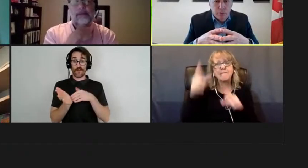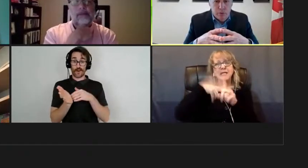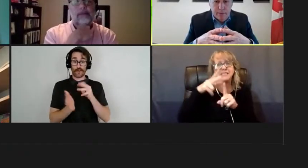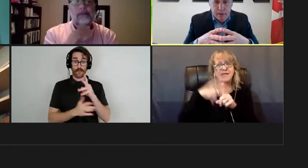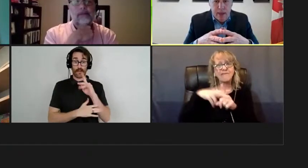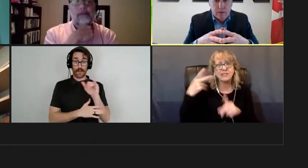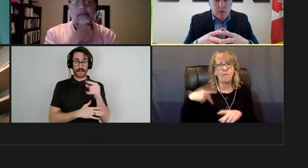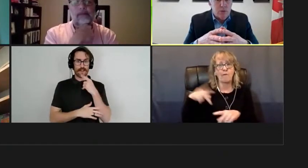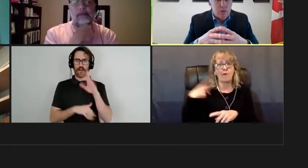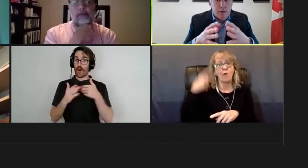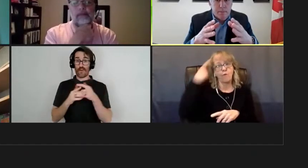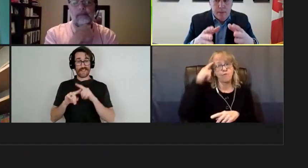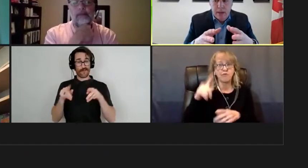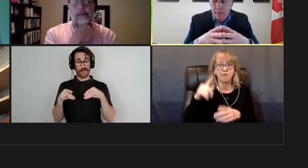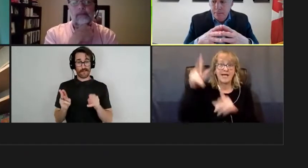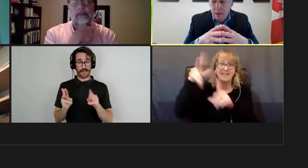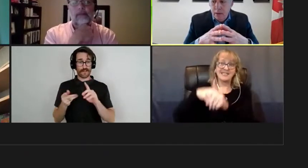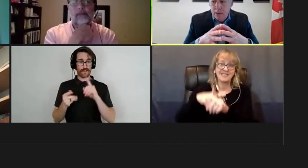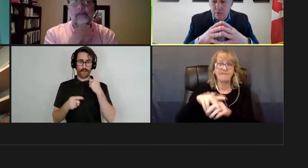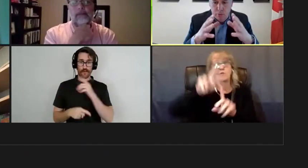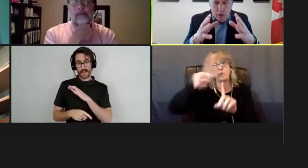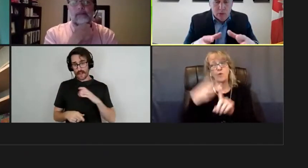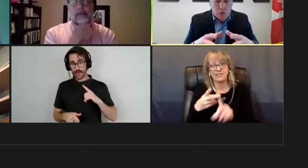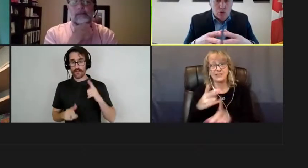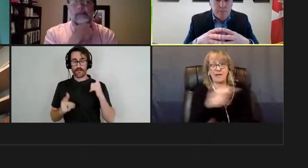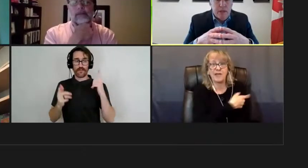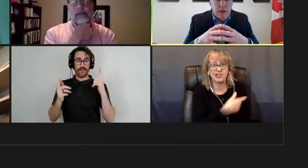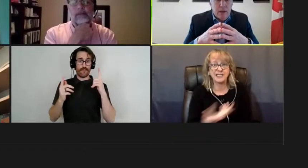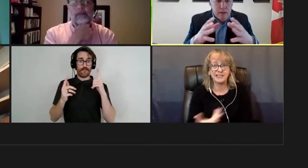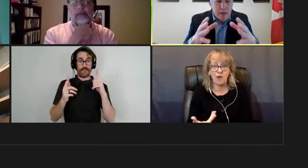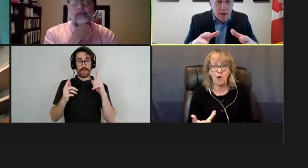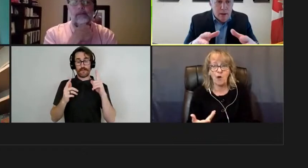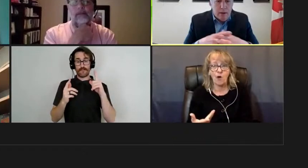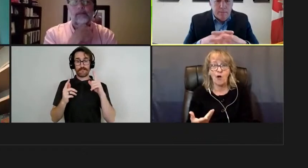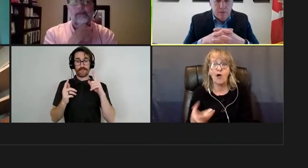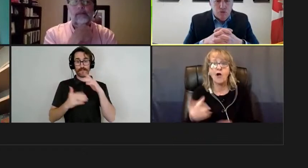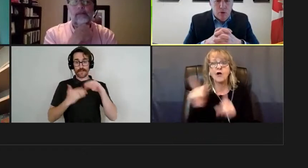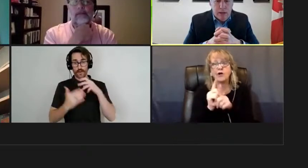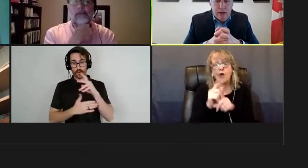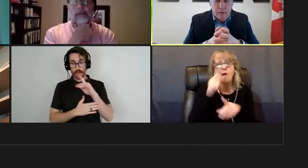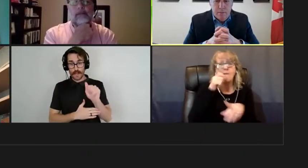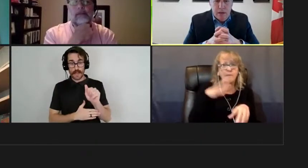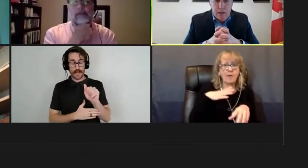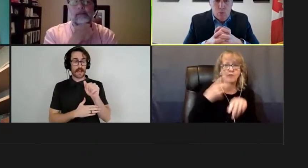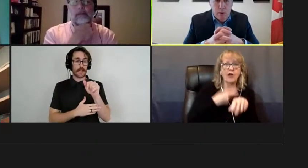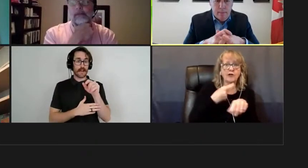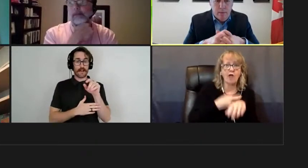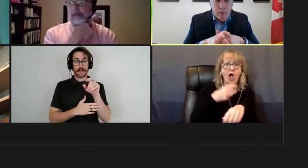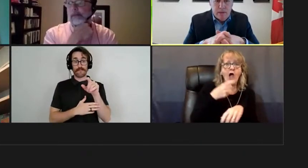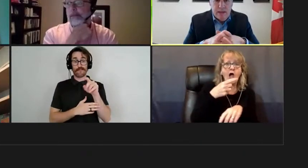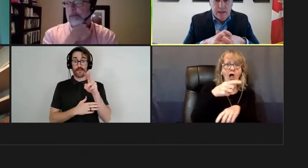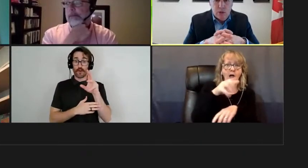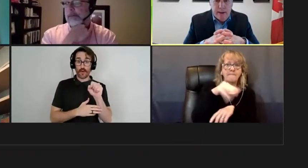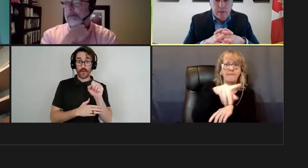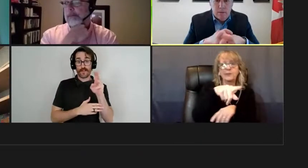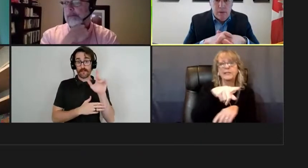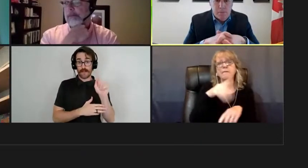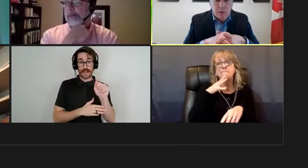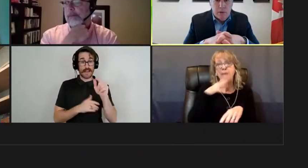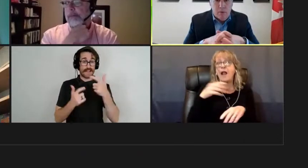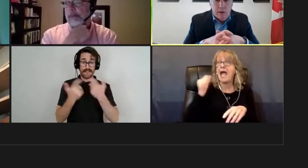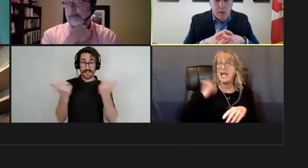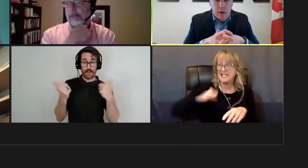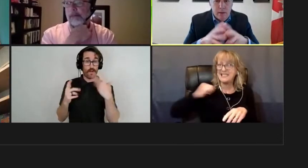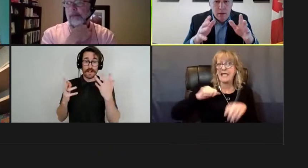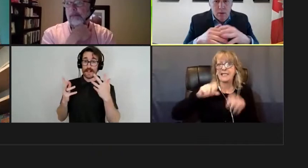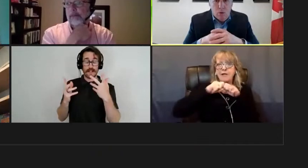through the counselors, through our social media, and try to get out in the media when this gets corrected and people can